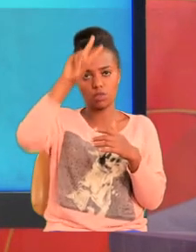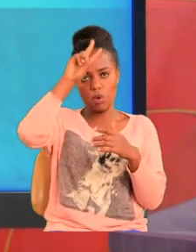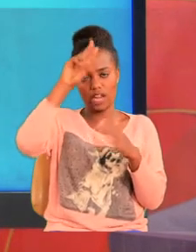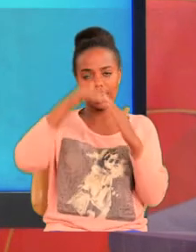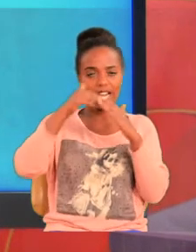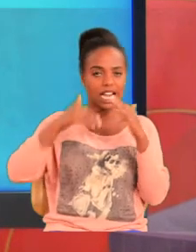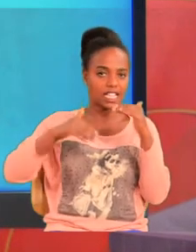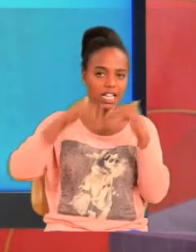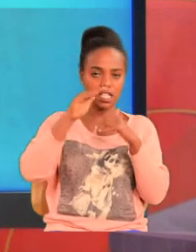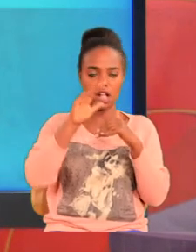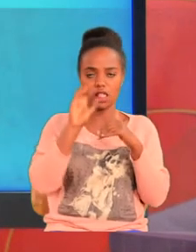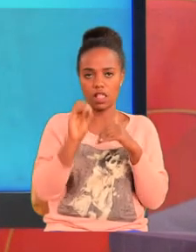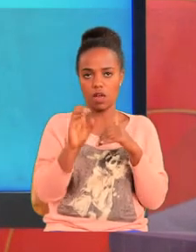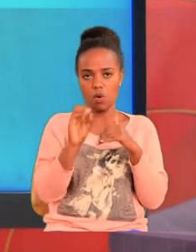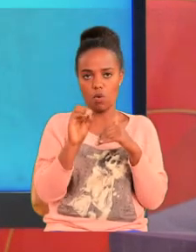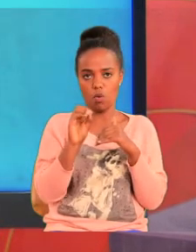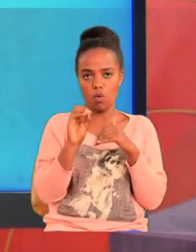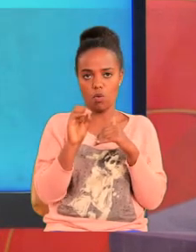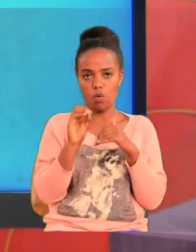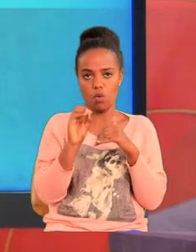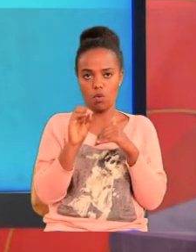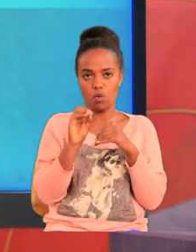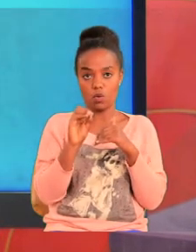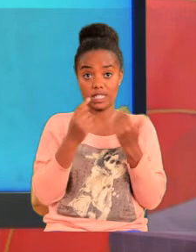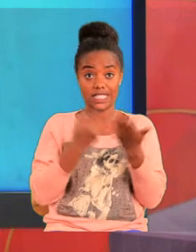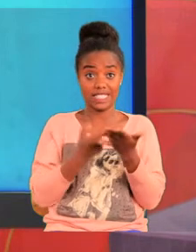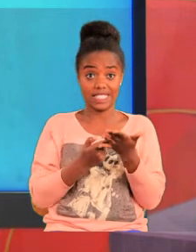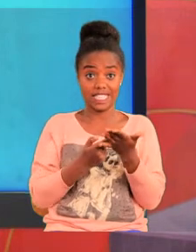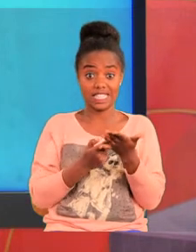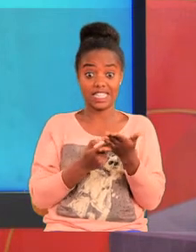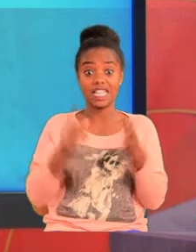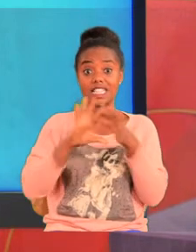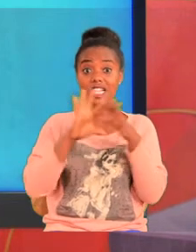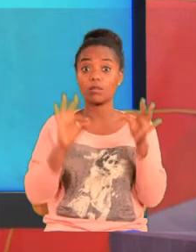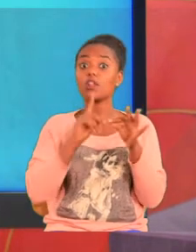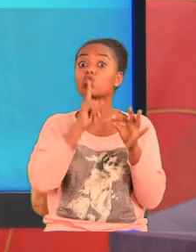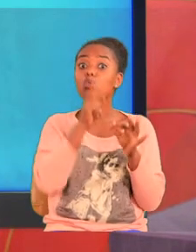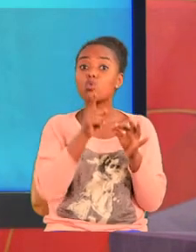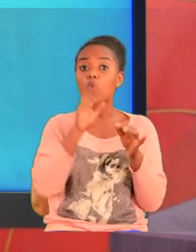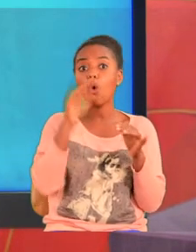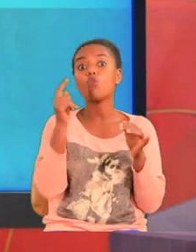greater than 0, is this statement true or false?